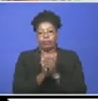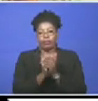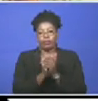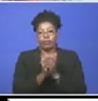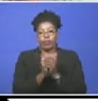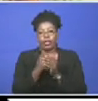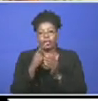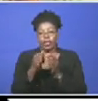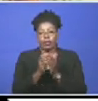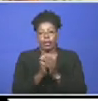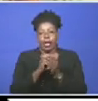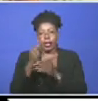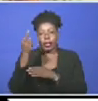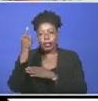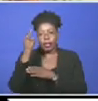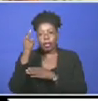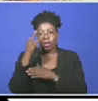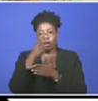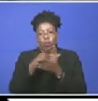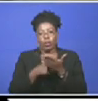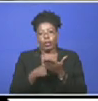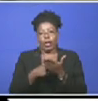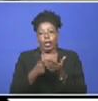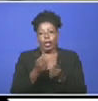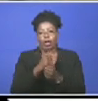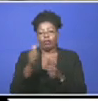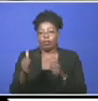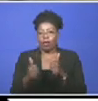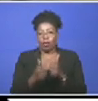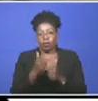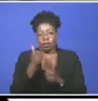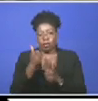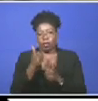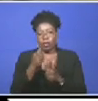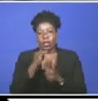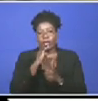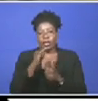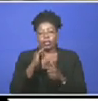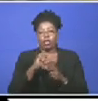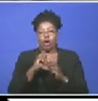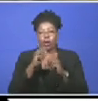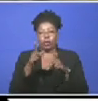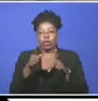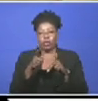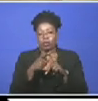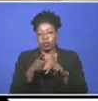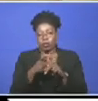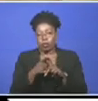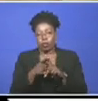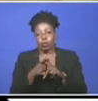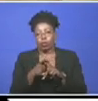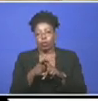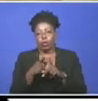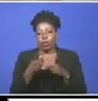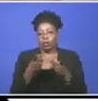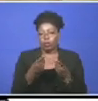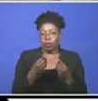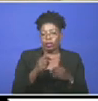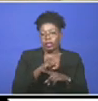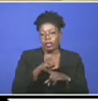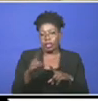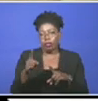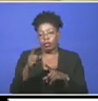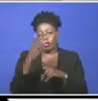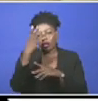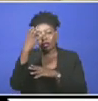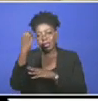think the aspect that I enjoy most is the opportunity to experiment with different concepts